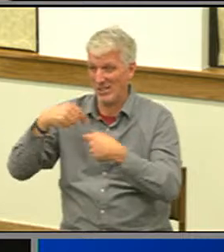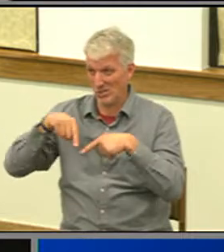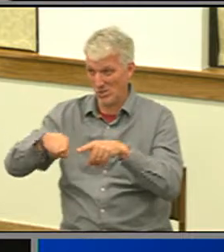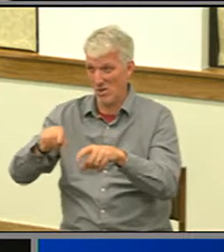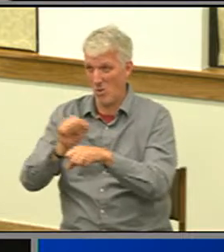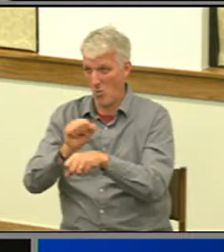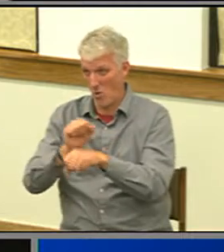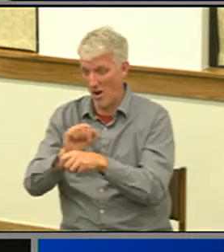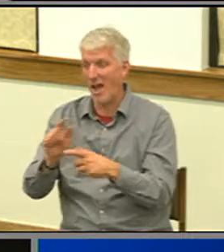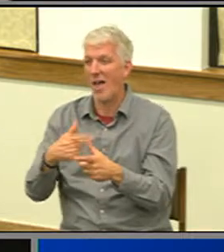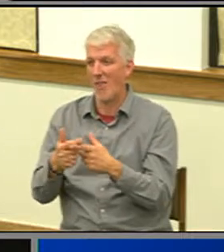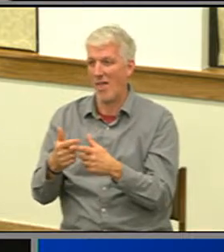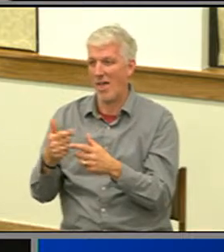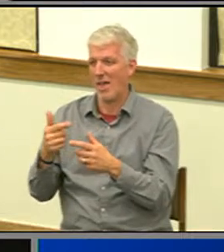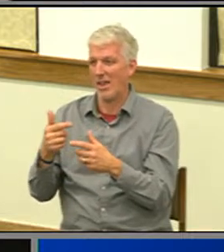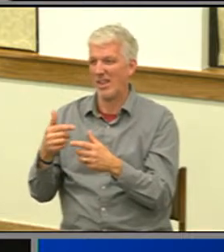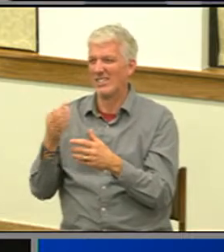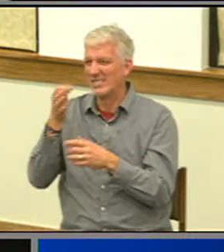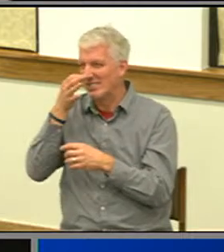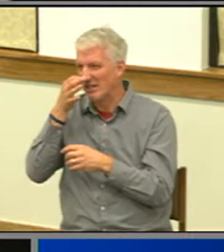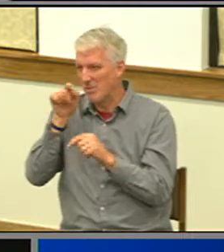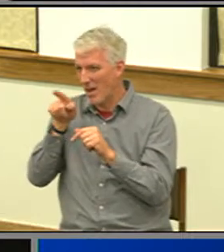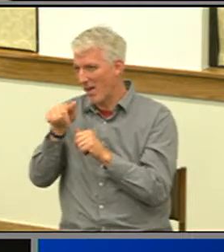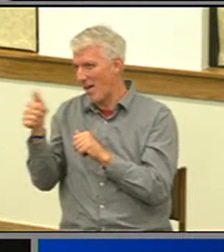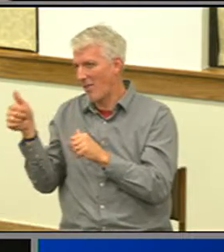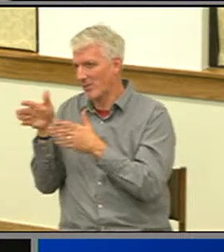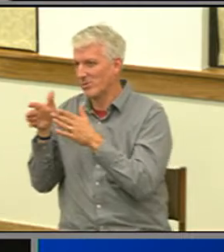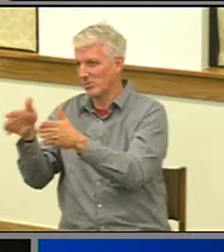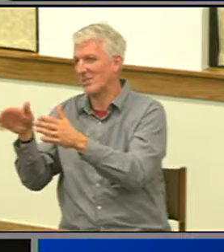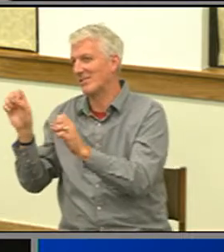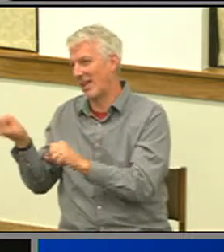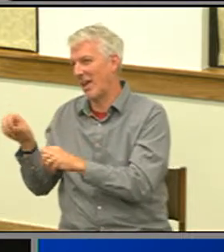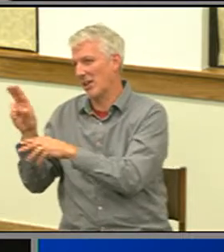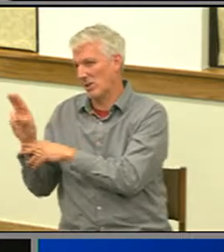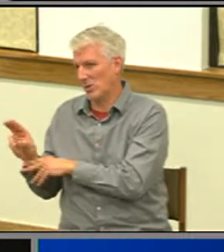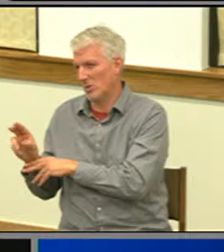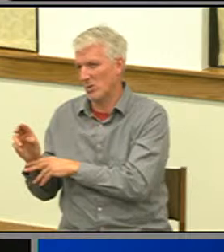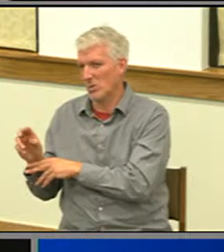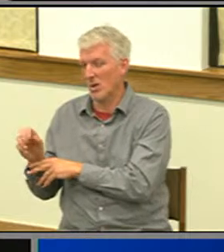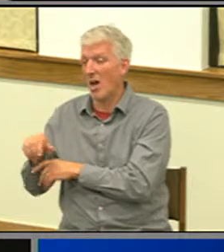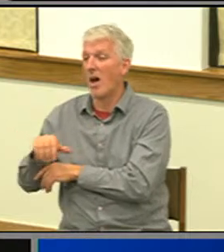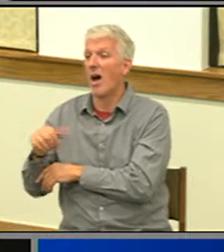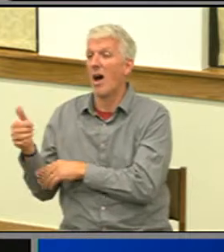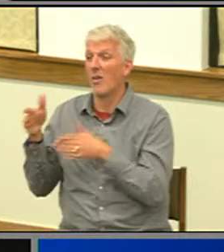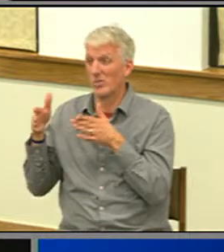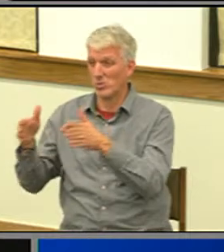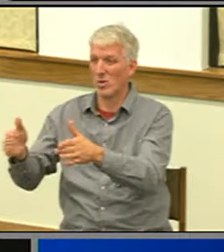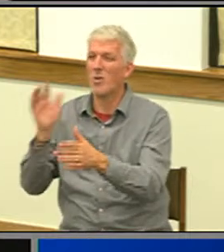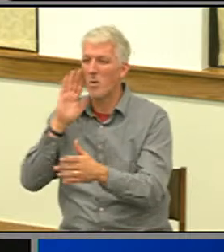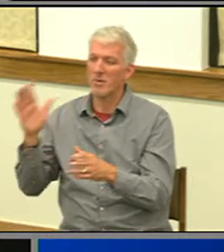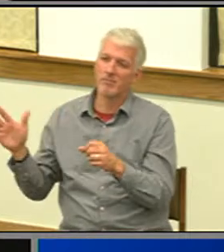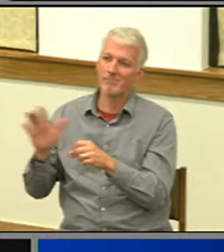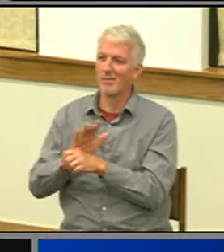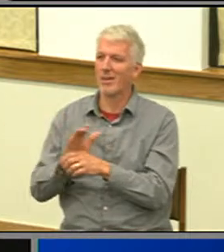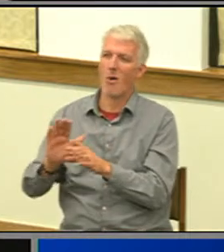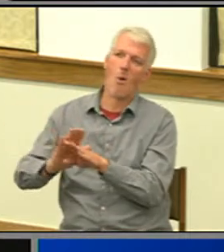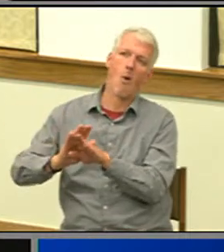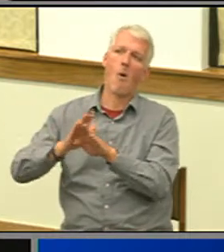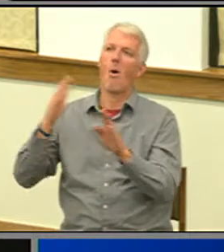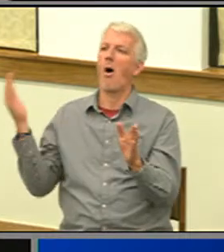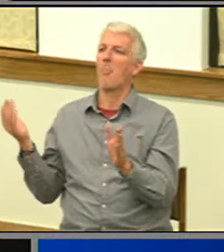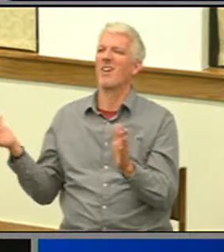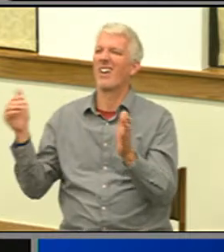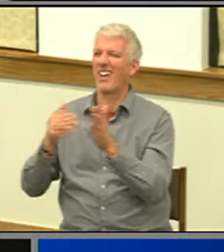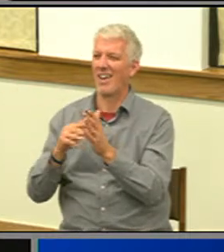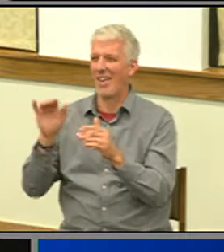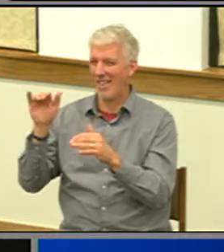and parking will be available on nearby streets. Streets will be fully reopened in the evening after